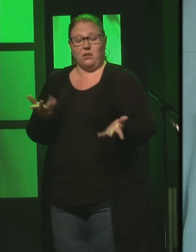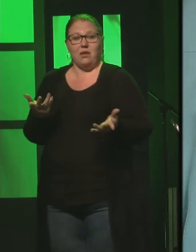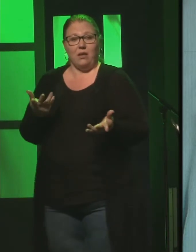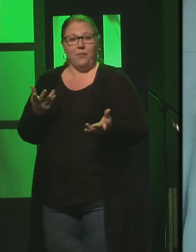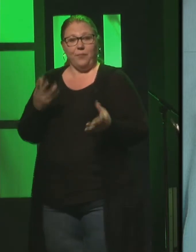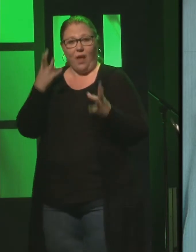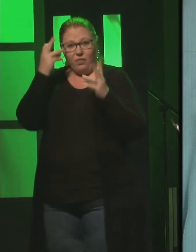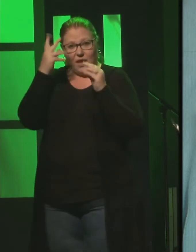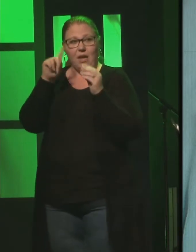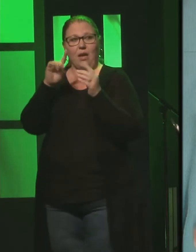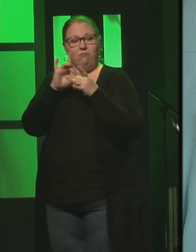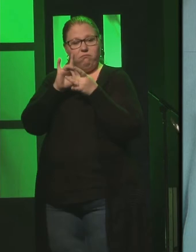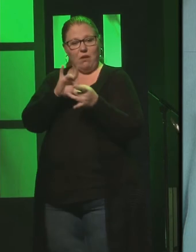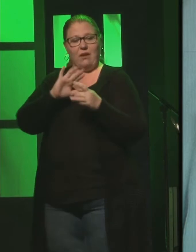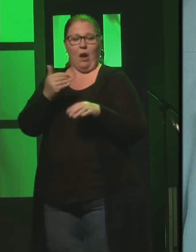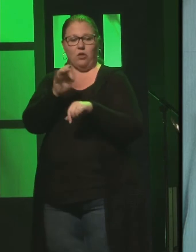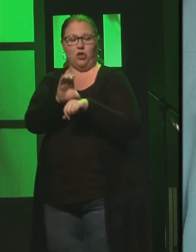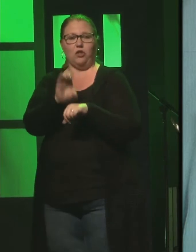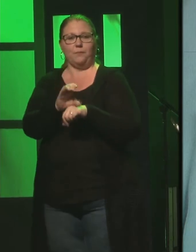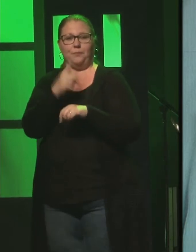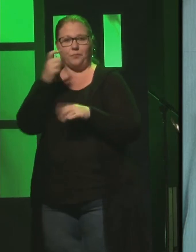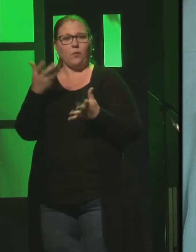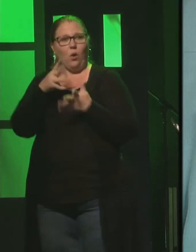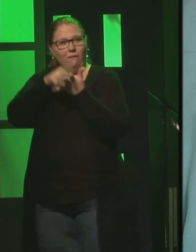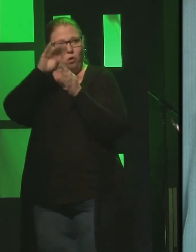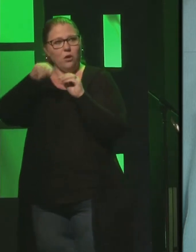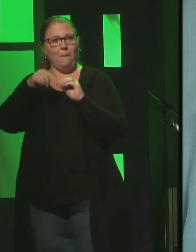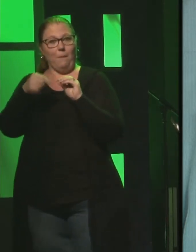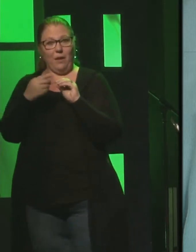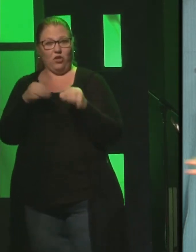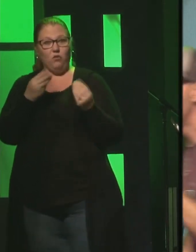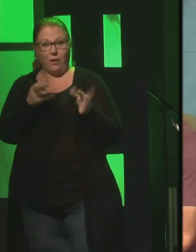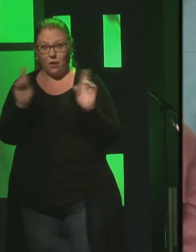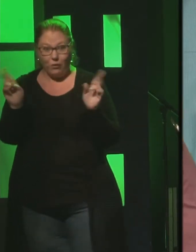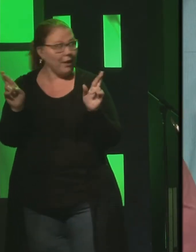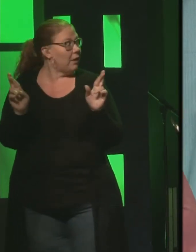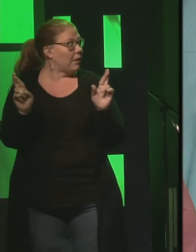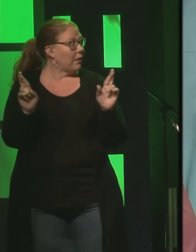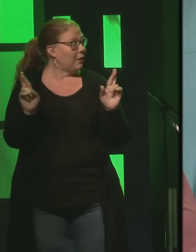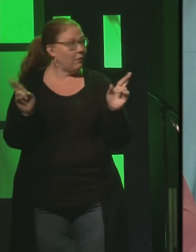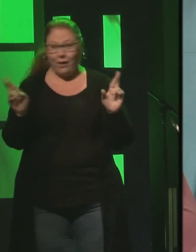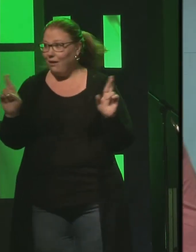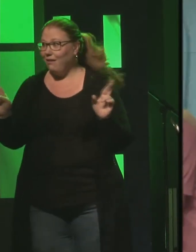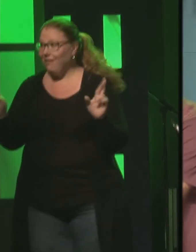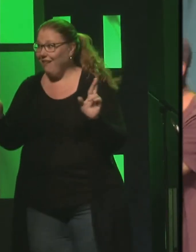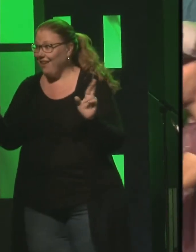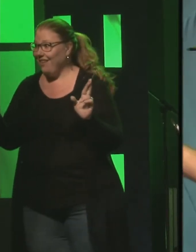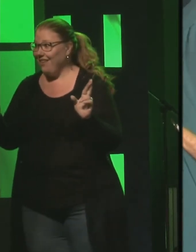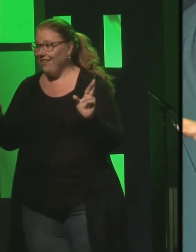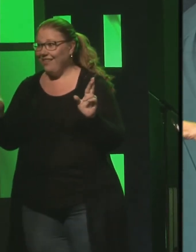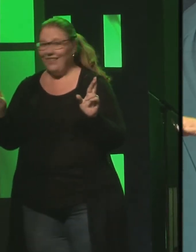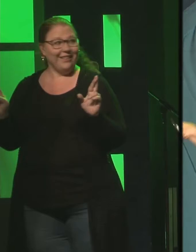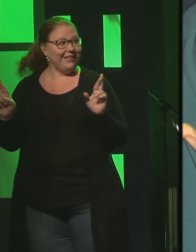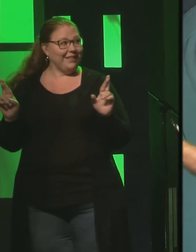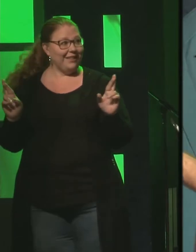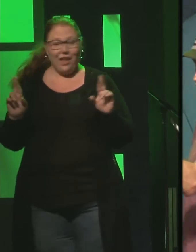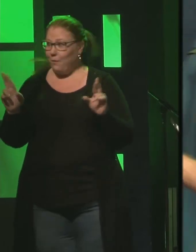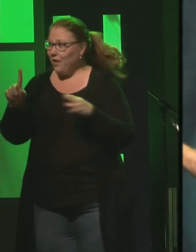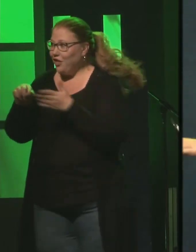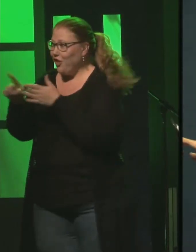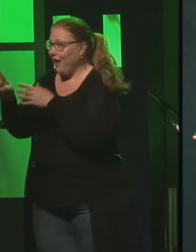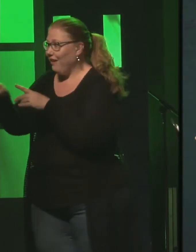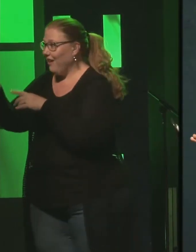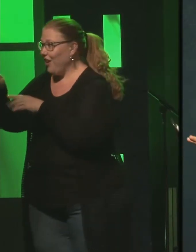and thinking in terms of our church. Because here's what I've learned about generosity. Are you ready for it? Are you ready? I want to check out this side over here. Are you